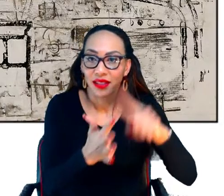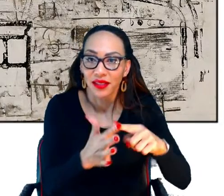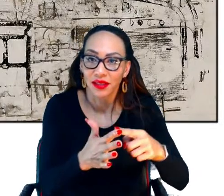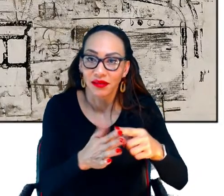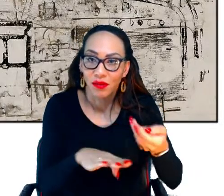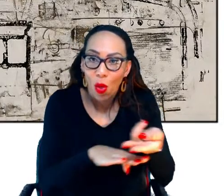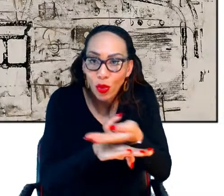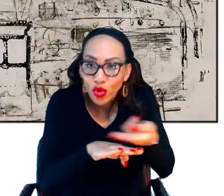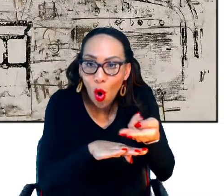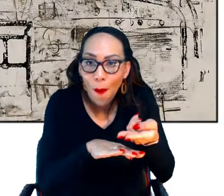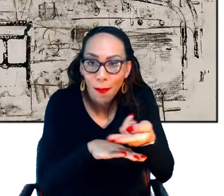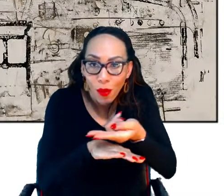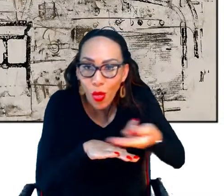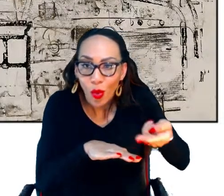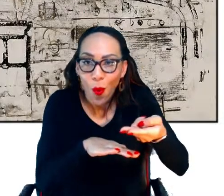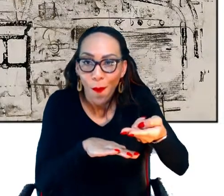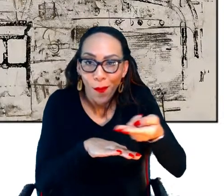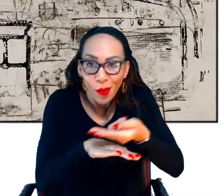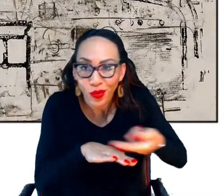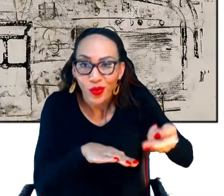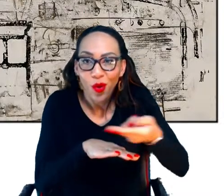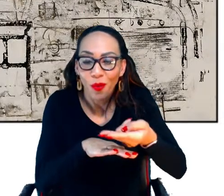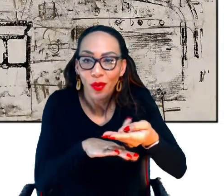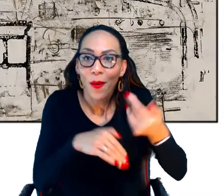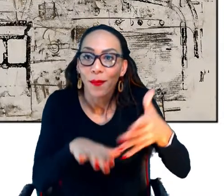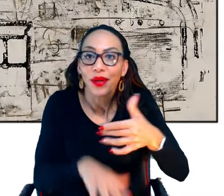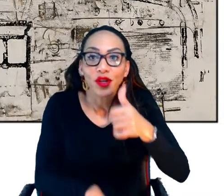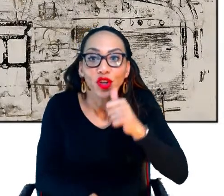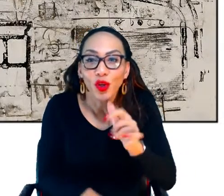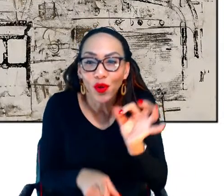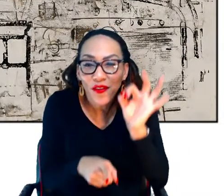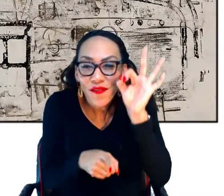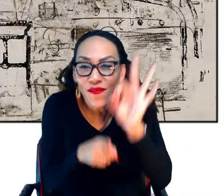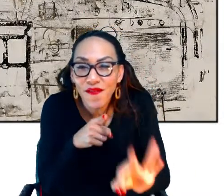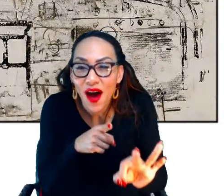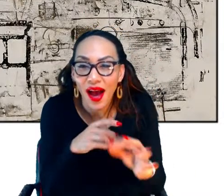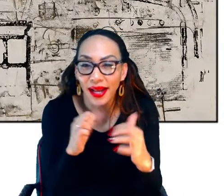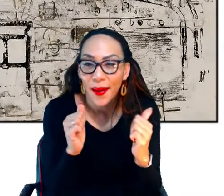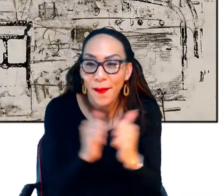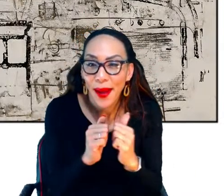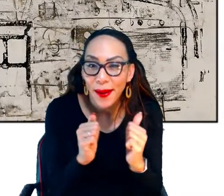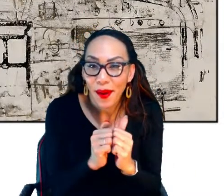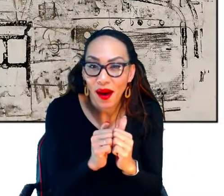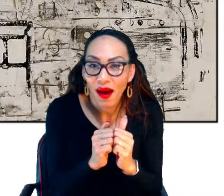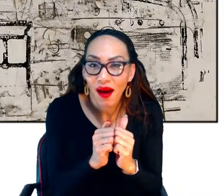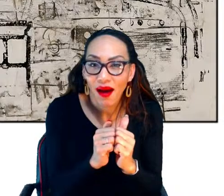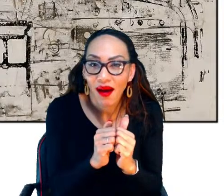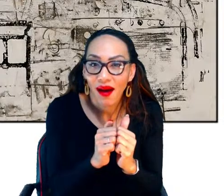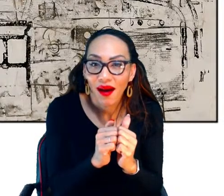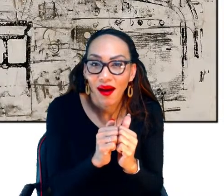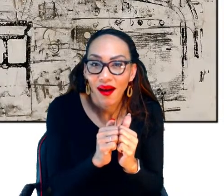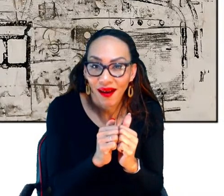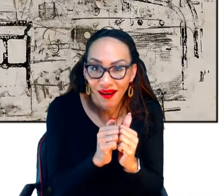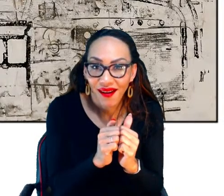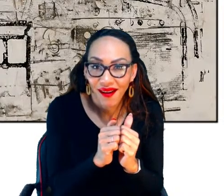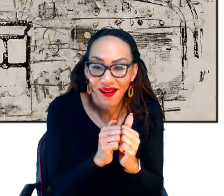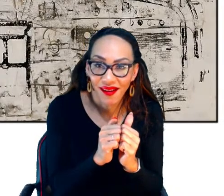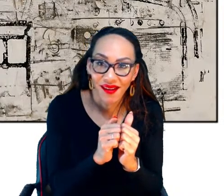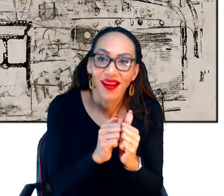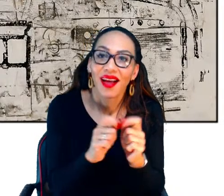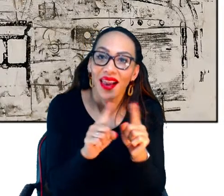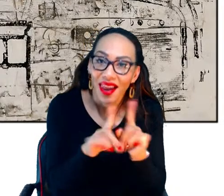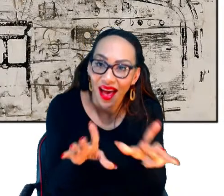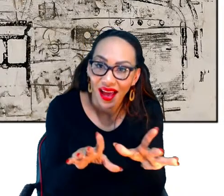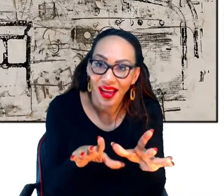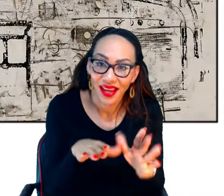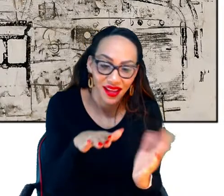with very fine paper, and then kind of doing both sides. So almost like doing layers and then putting light through them,